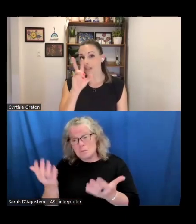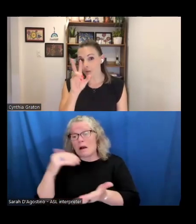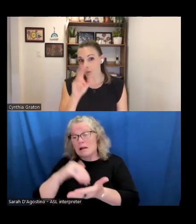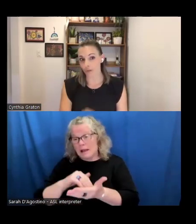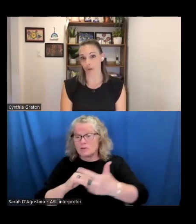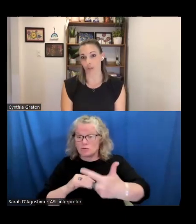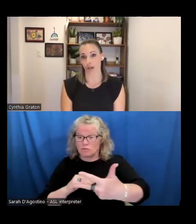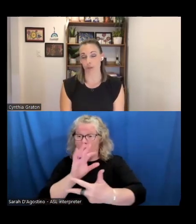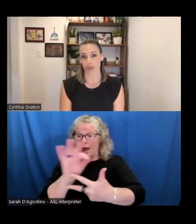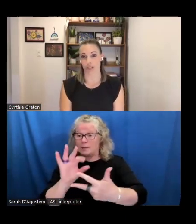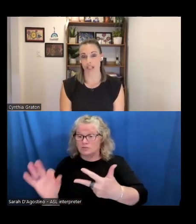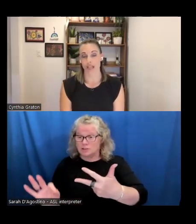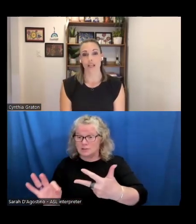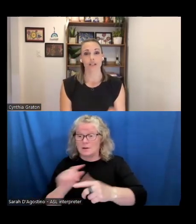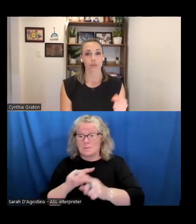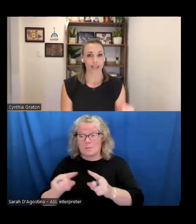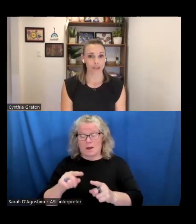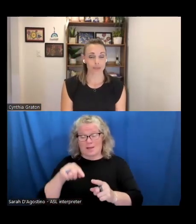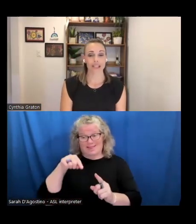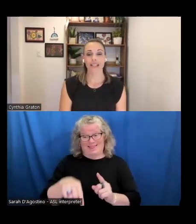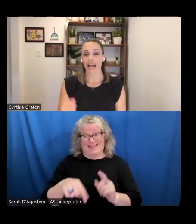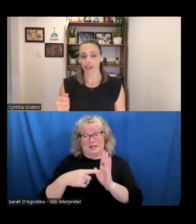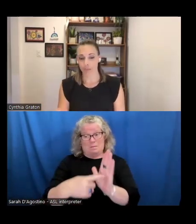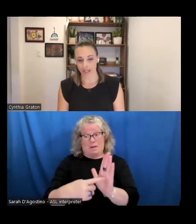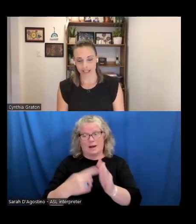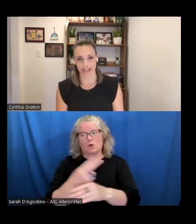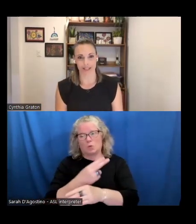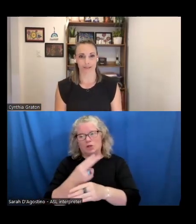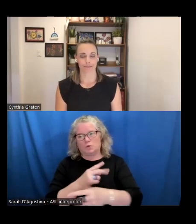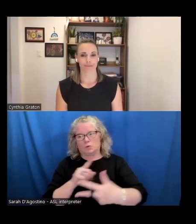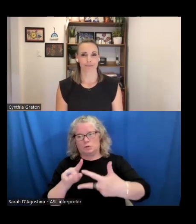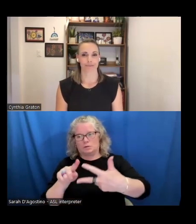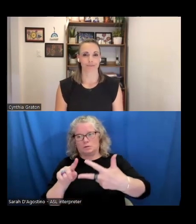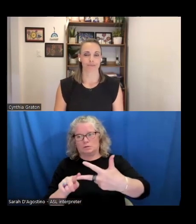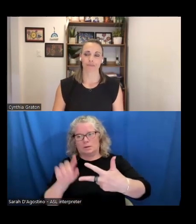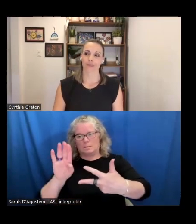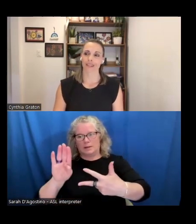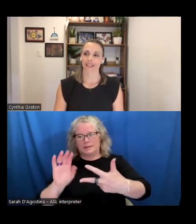use only 2 of those options, the Plan B and the Plan C.